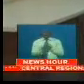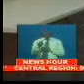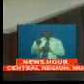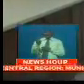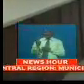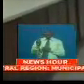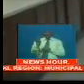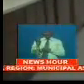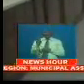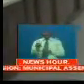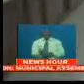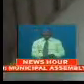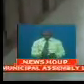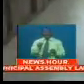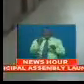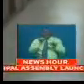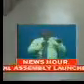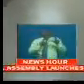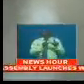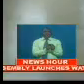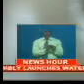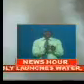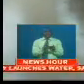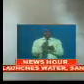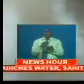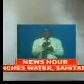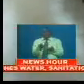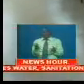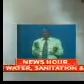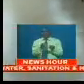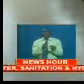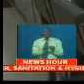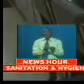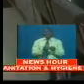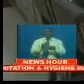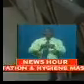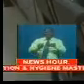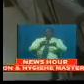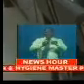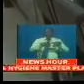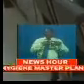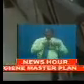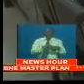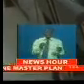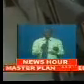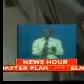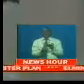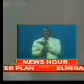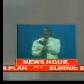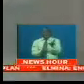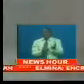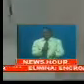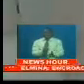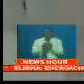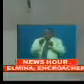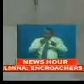6 million euros. The laboratory can boast of facilities such as chromatography, spectroscopy and